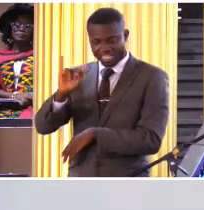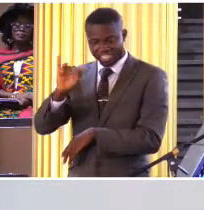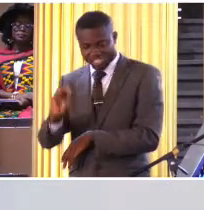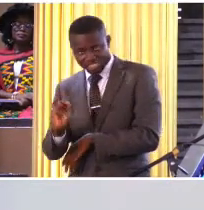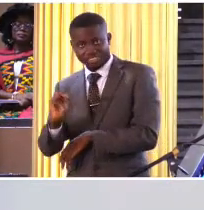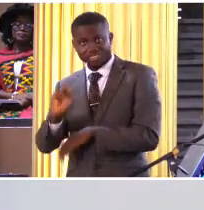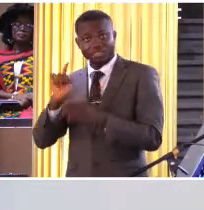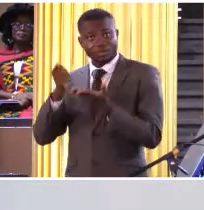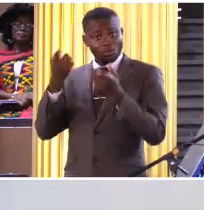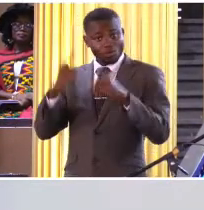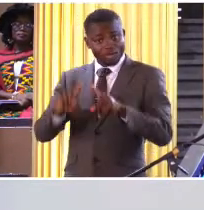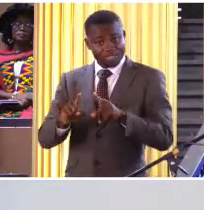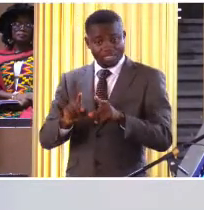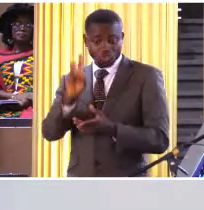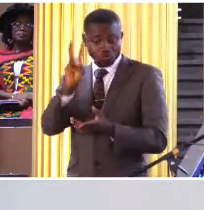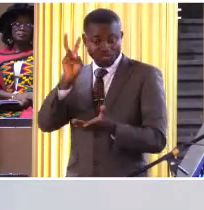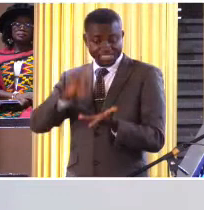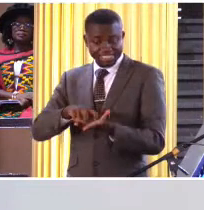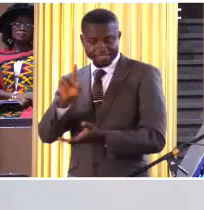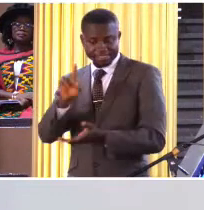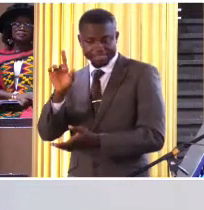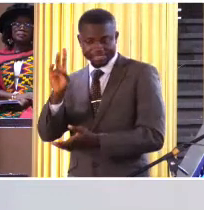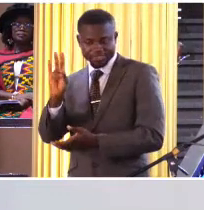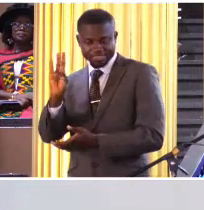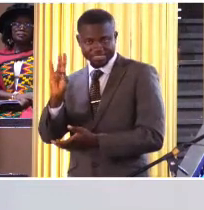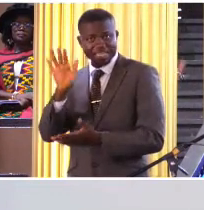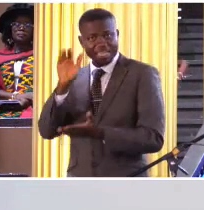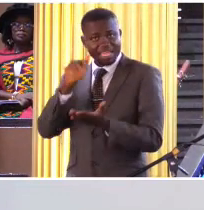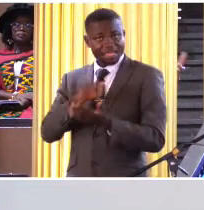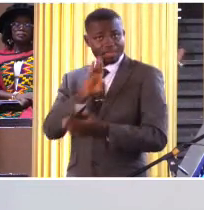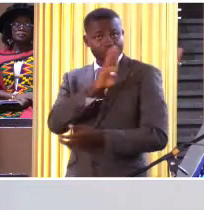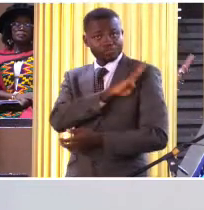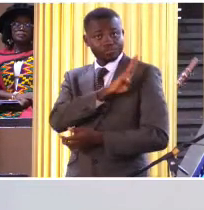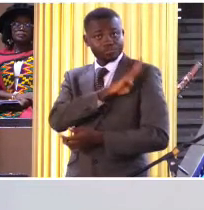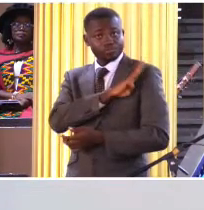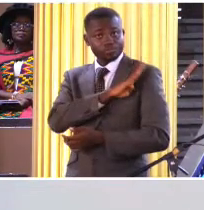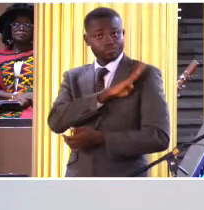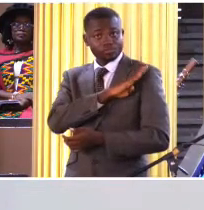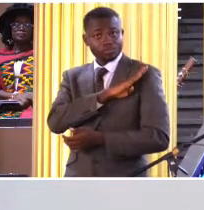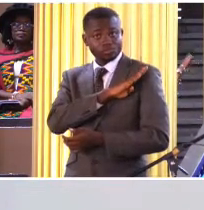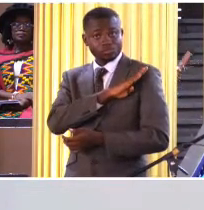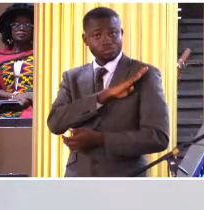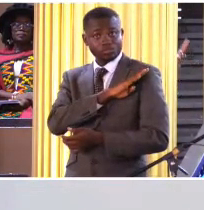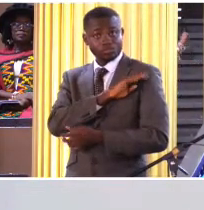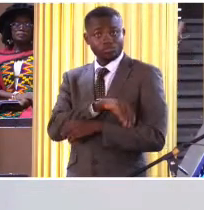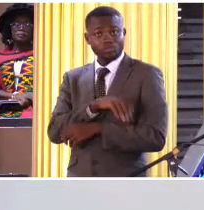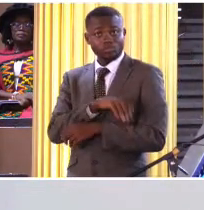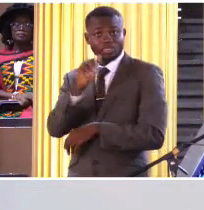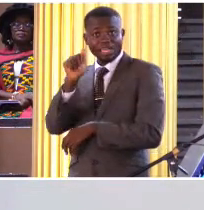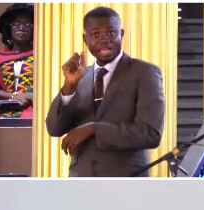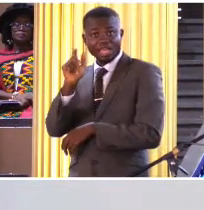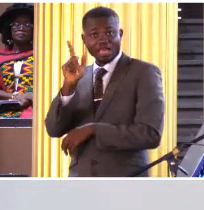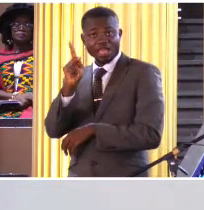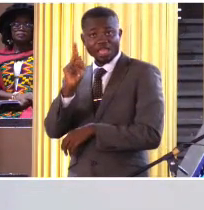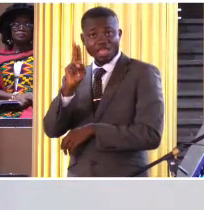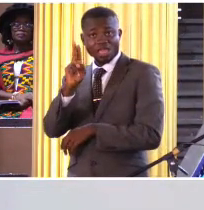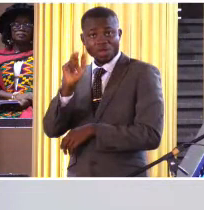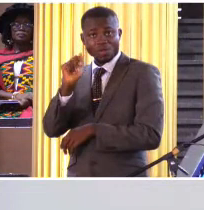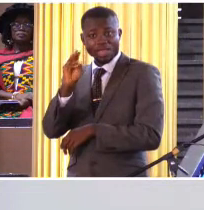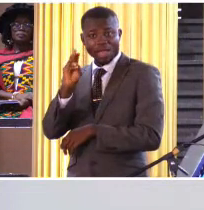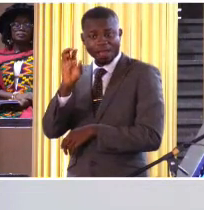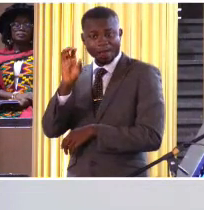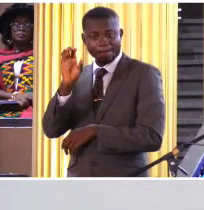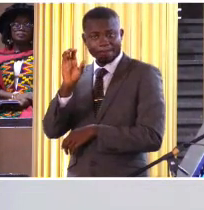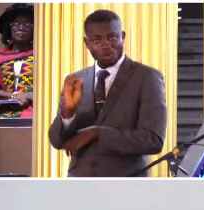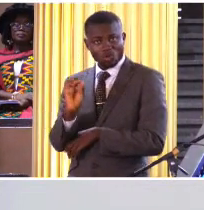in 2017. Professor Bello hails from Okiamu, Itesiwaju local government